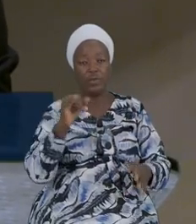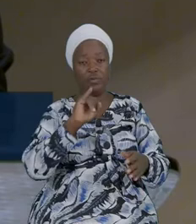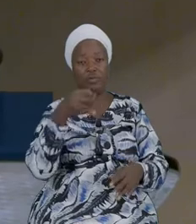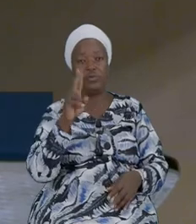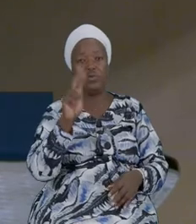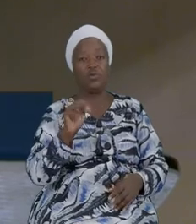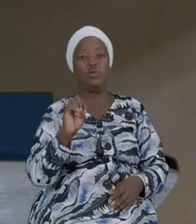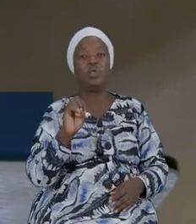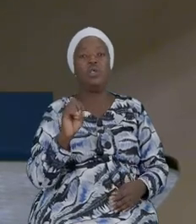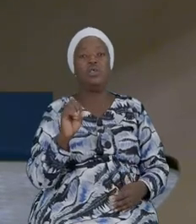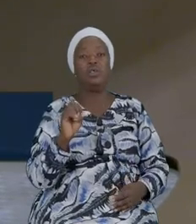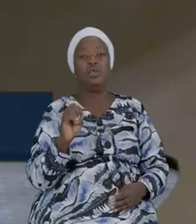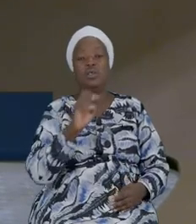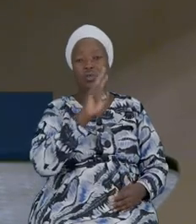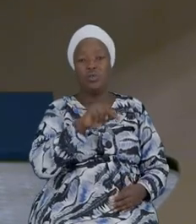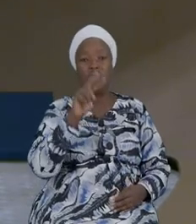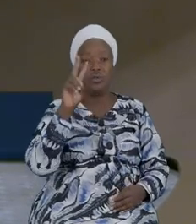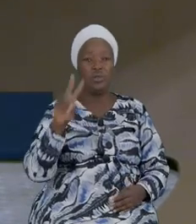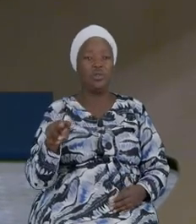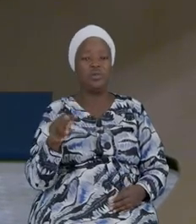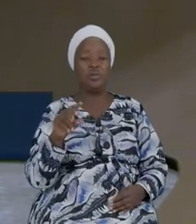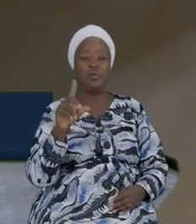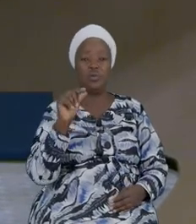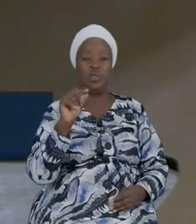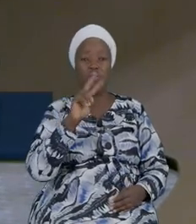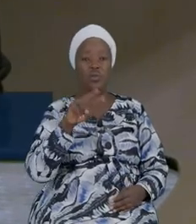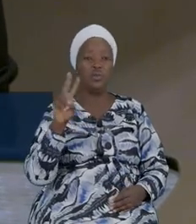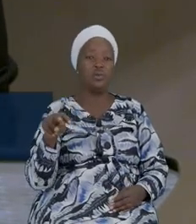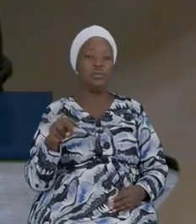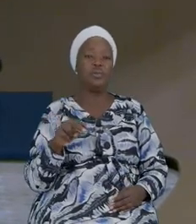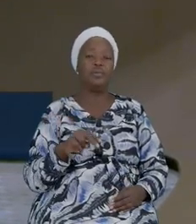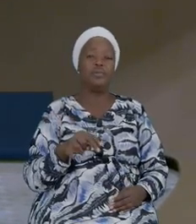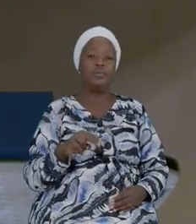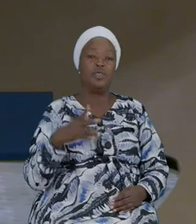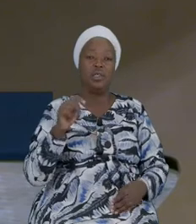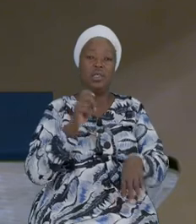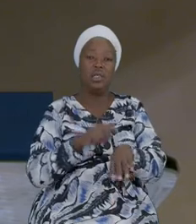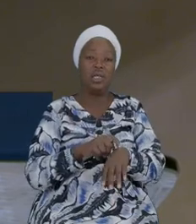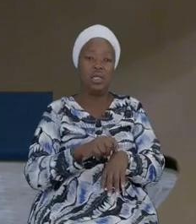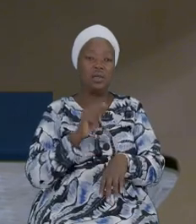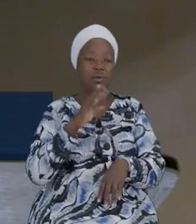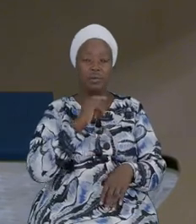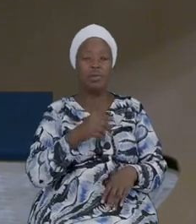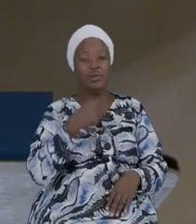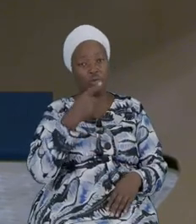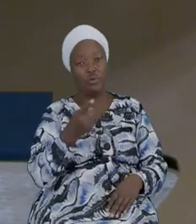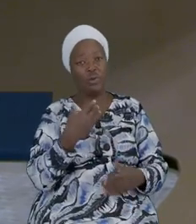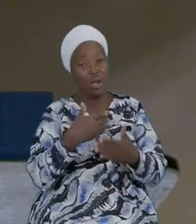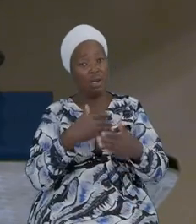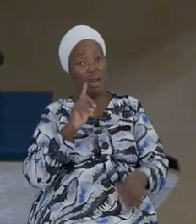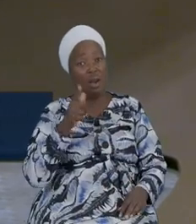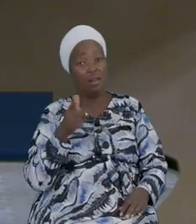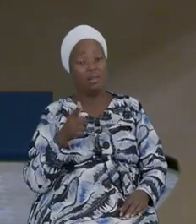2022. 5th of June, 2022. The time will be communicated, the time applicable to